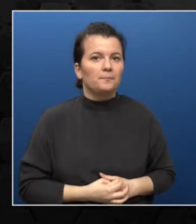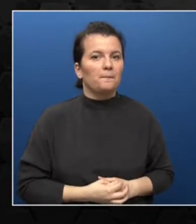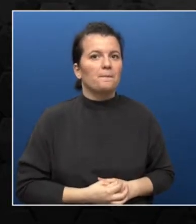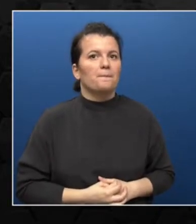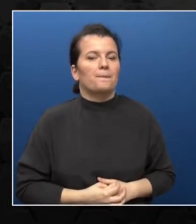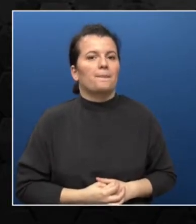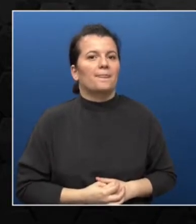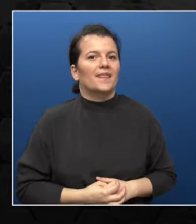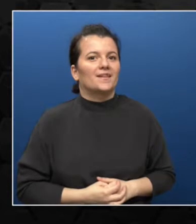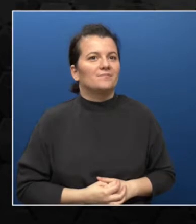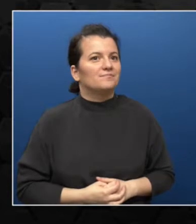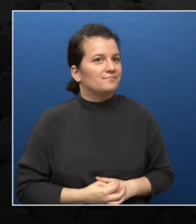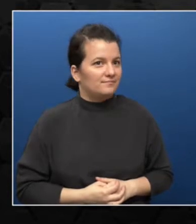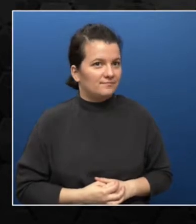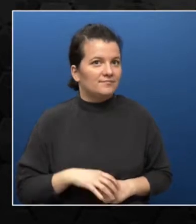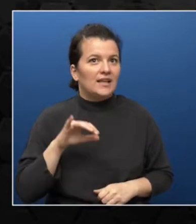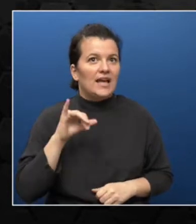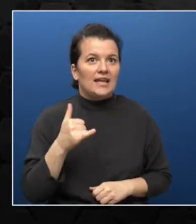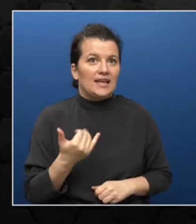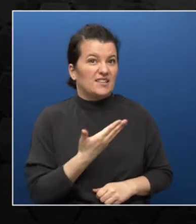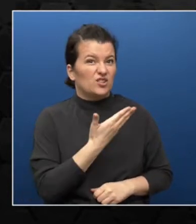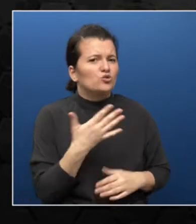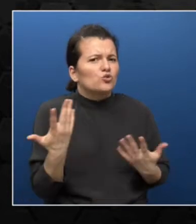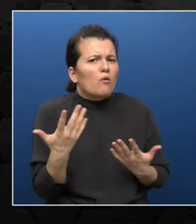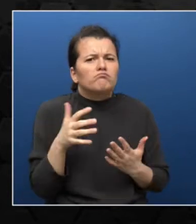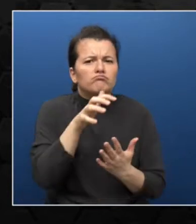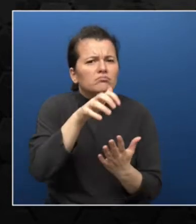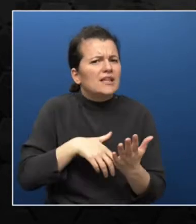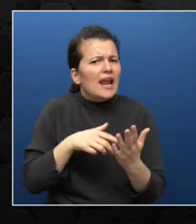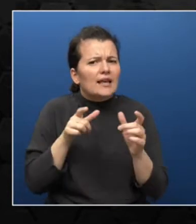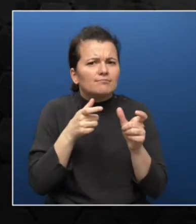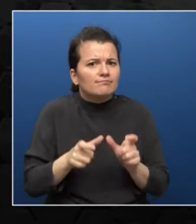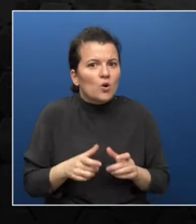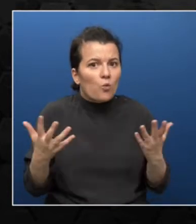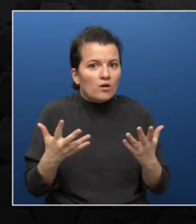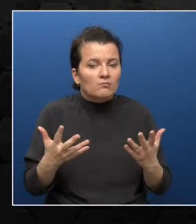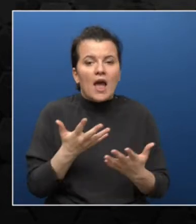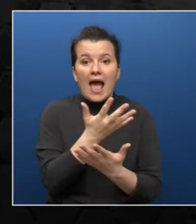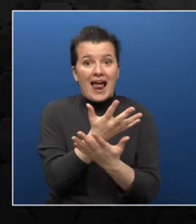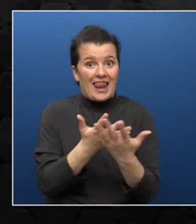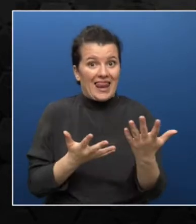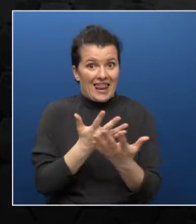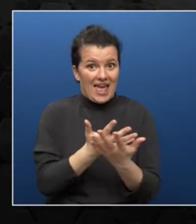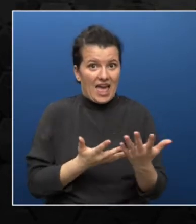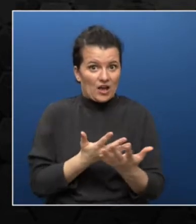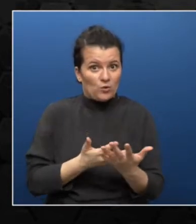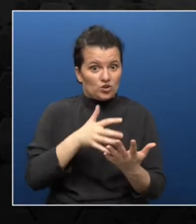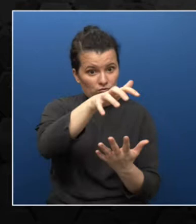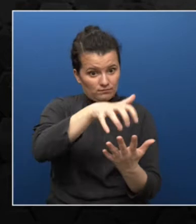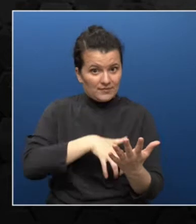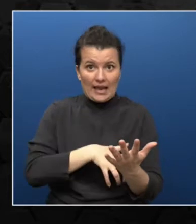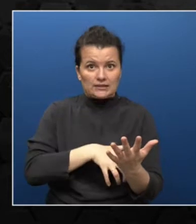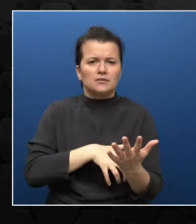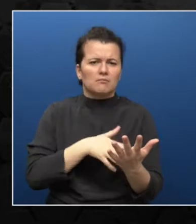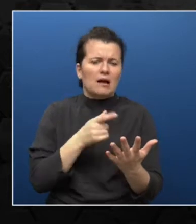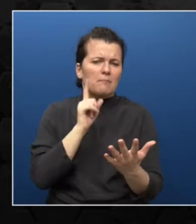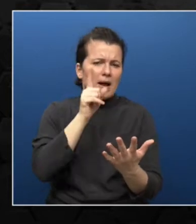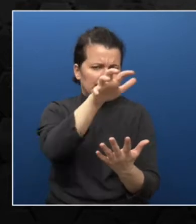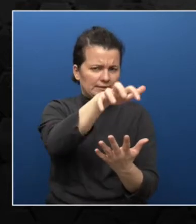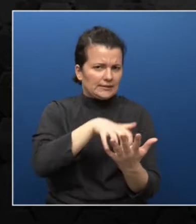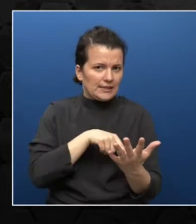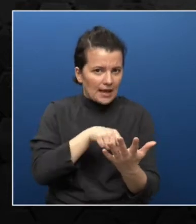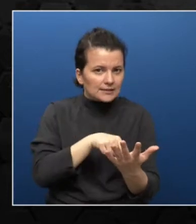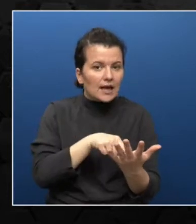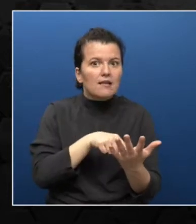The text analytics service basically provides natural language processing over raw text. So inside of that, we have